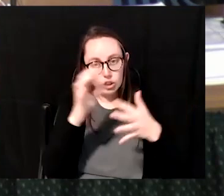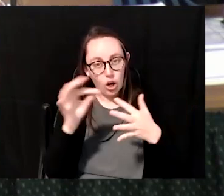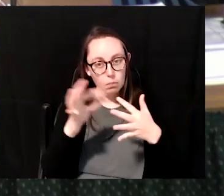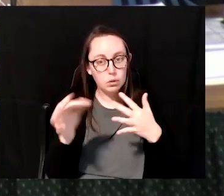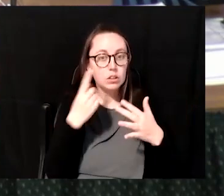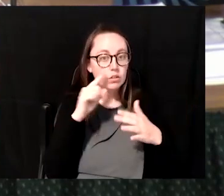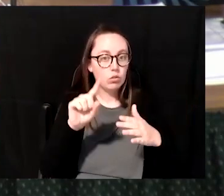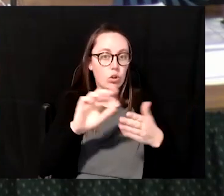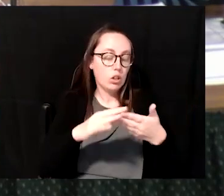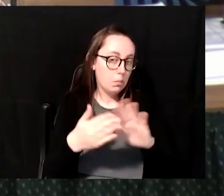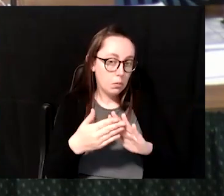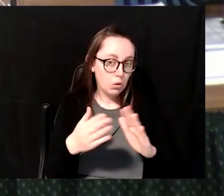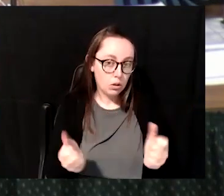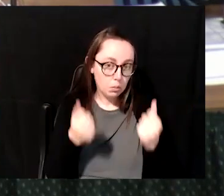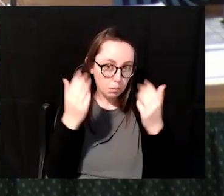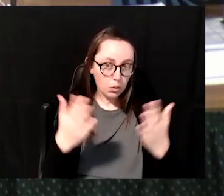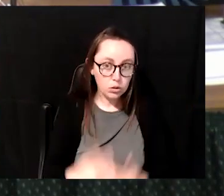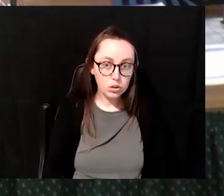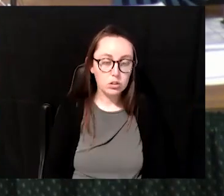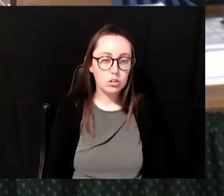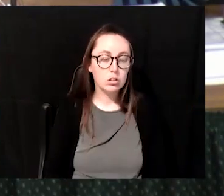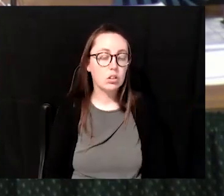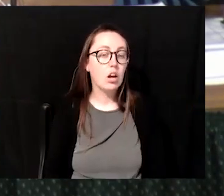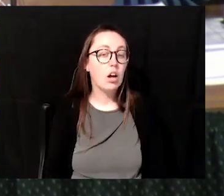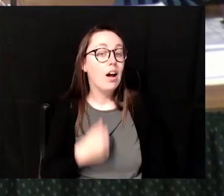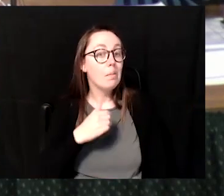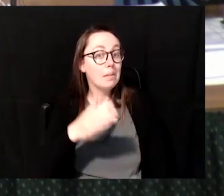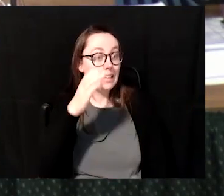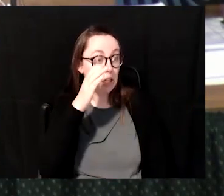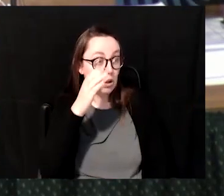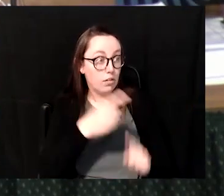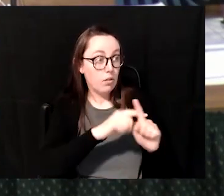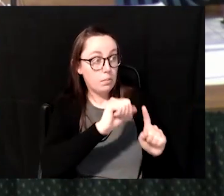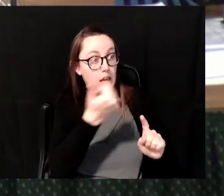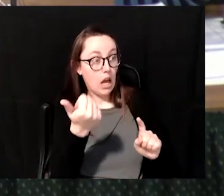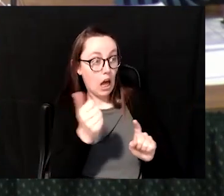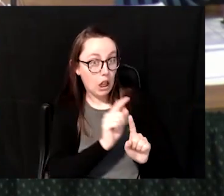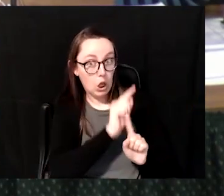hearing from the other side of the table is